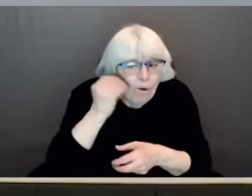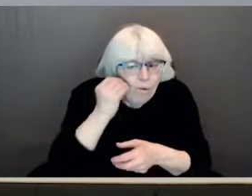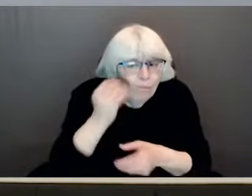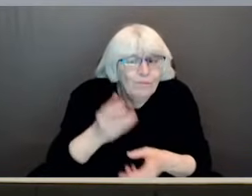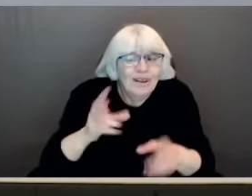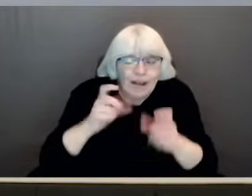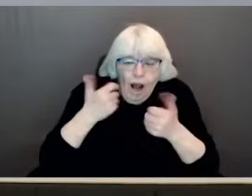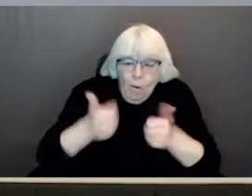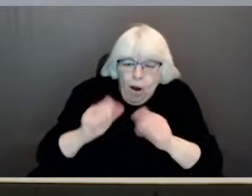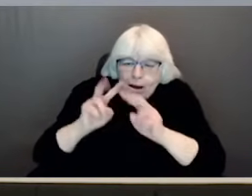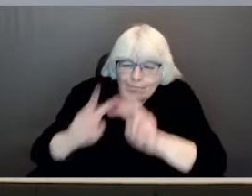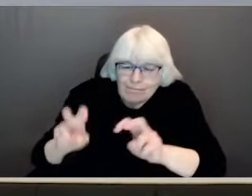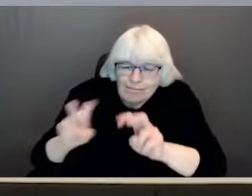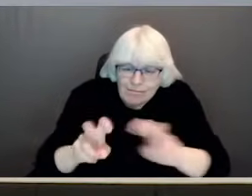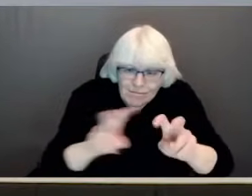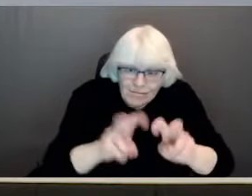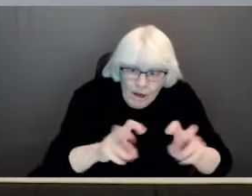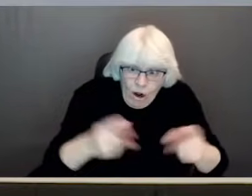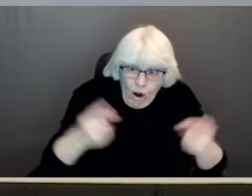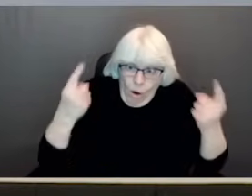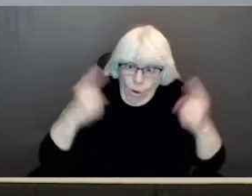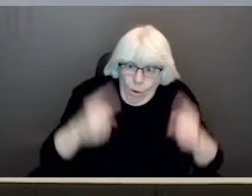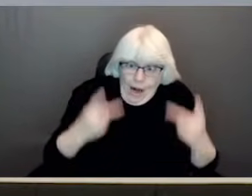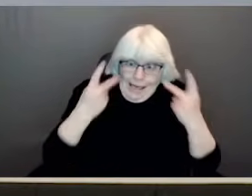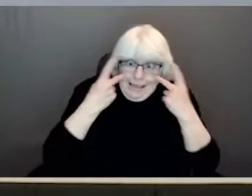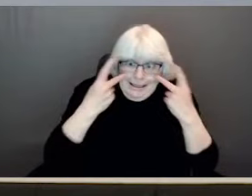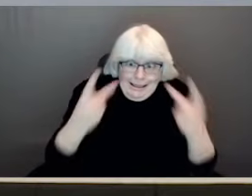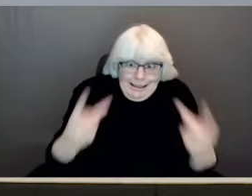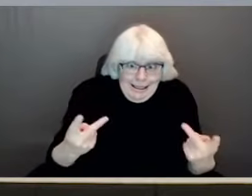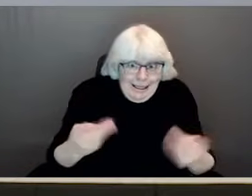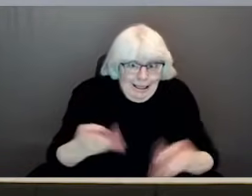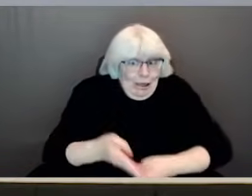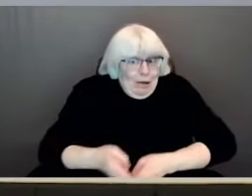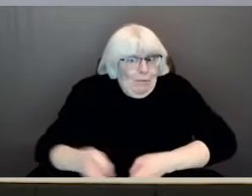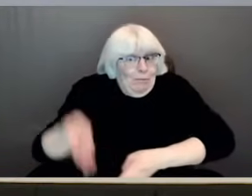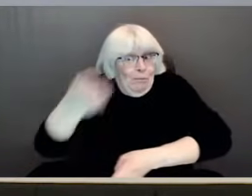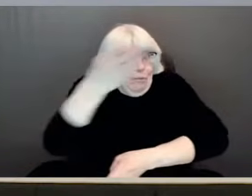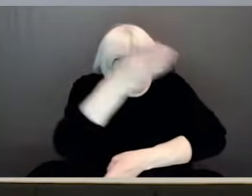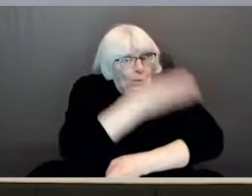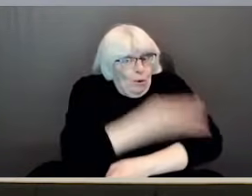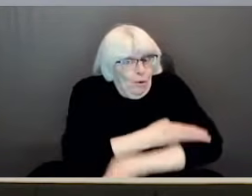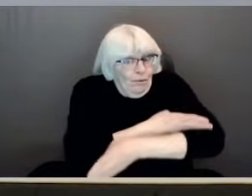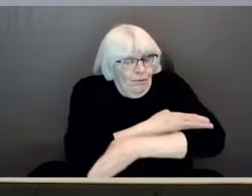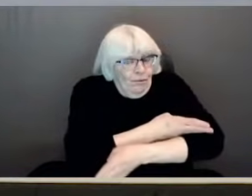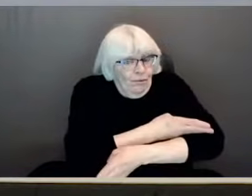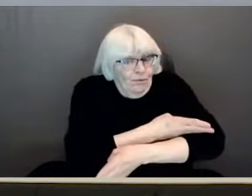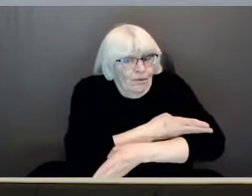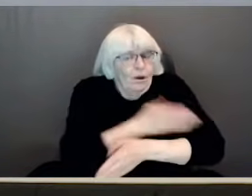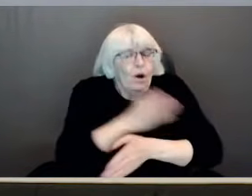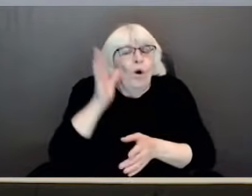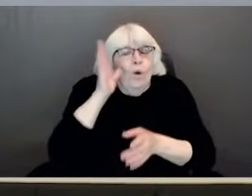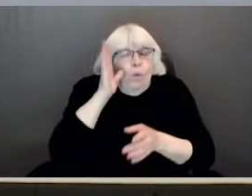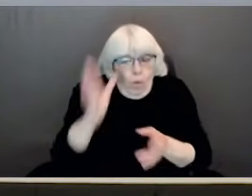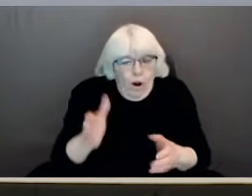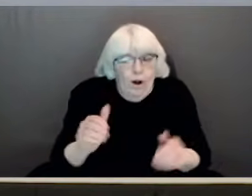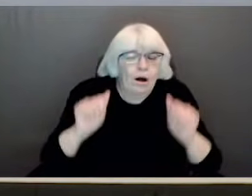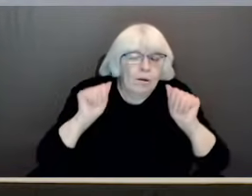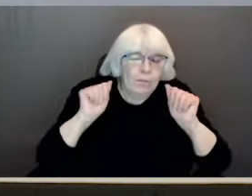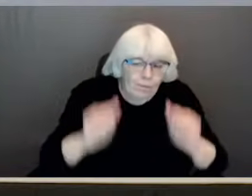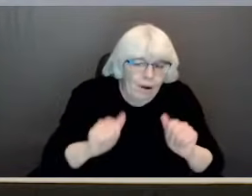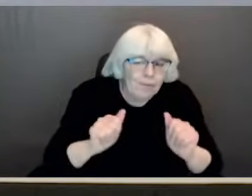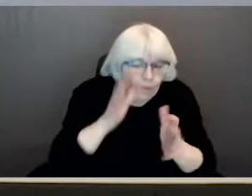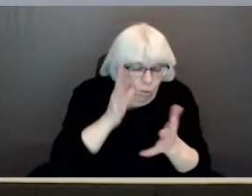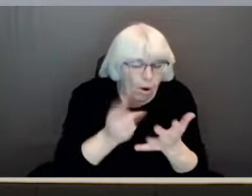measures. So that's why I think it's quite hopeful sign today, as we start increasing personal gathering